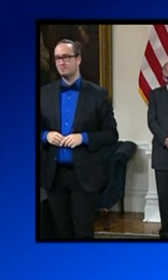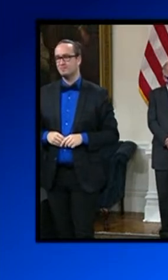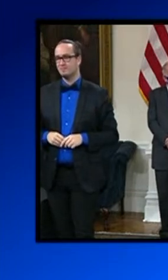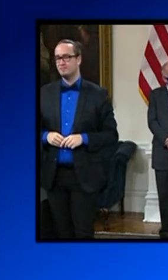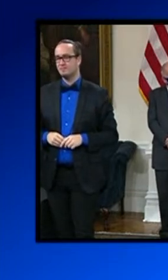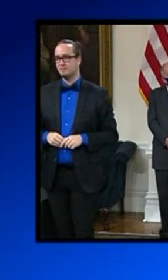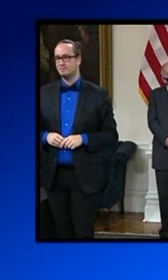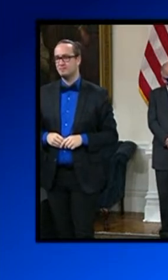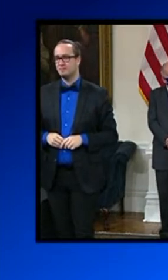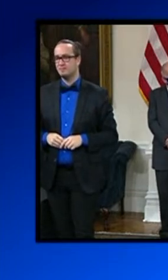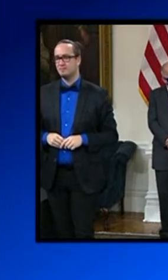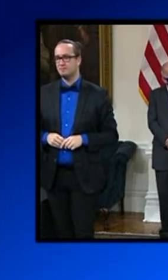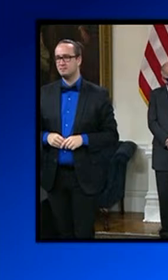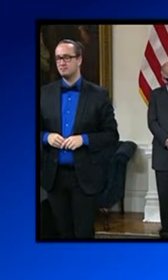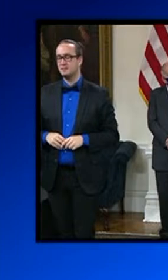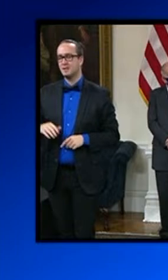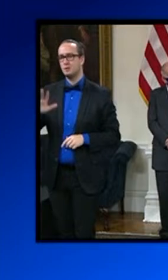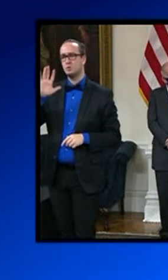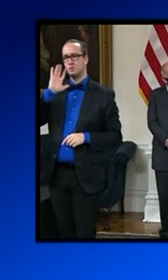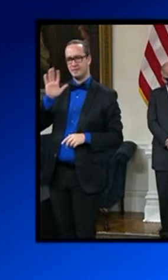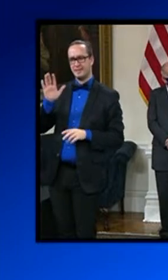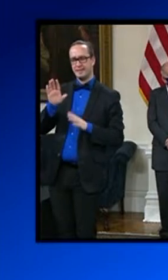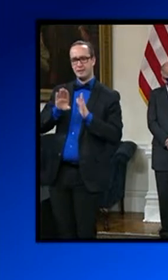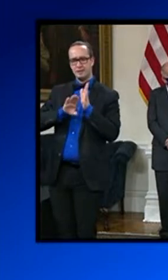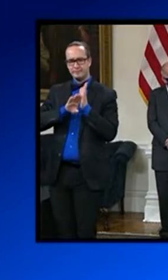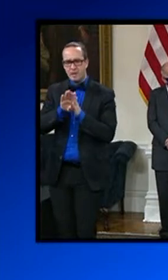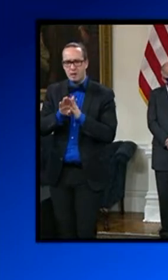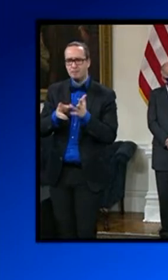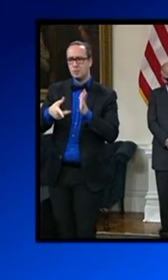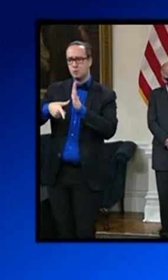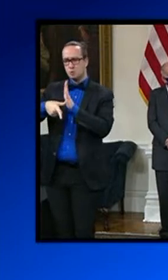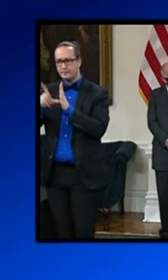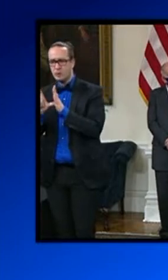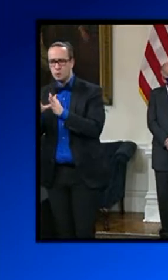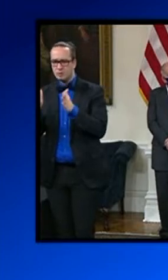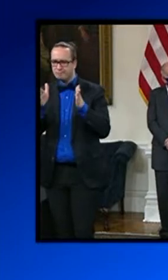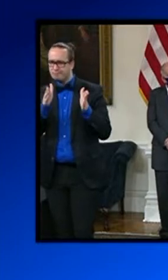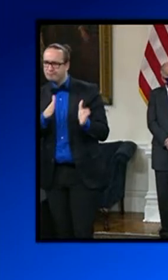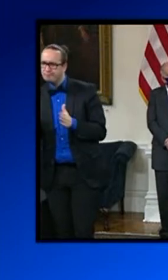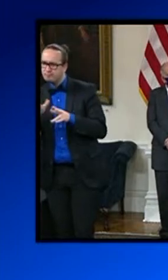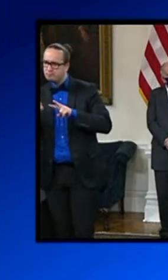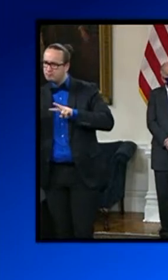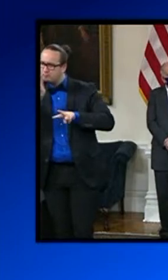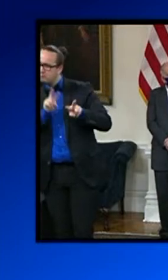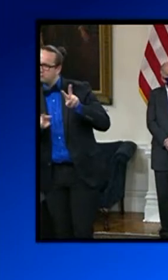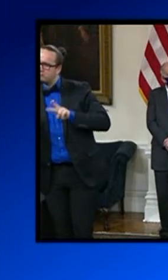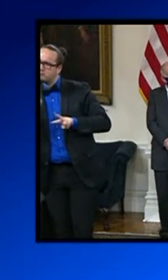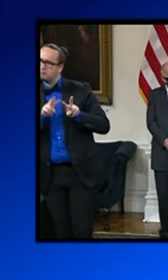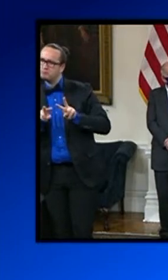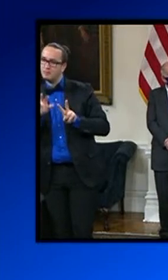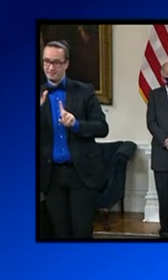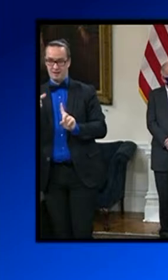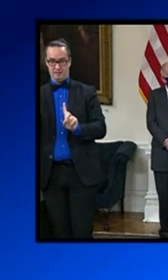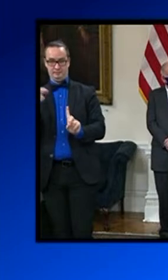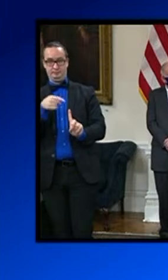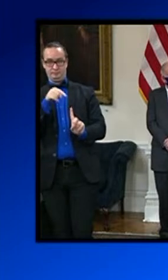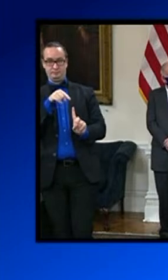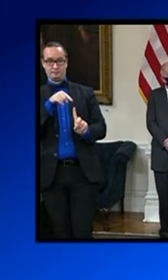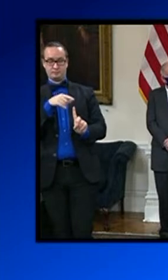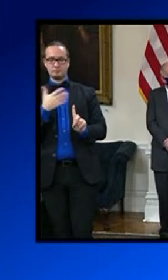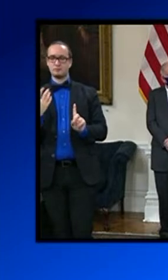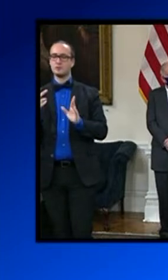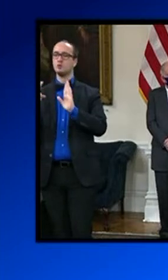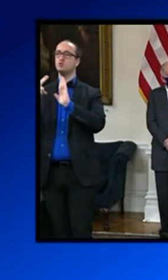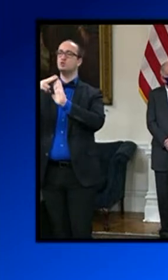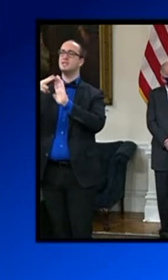review. Here's where we take into consideration the registration process. The state has worked to develop a few processes